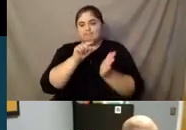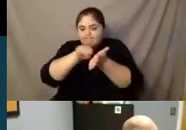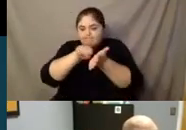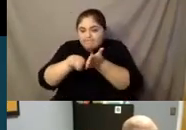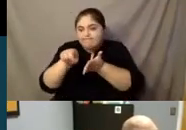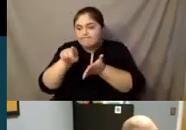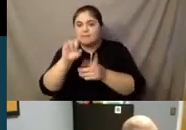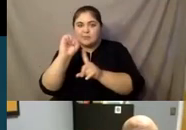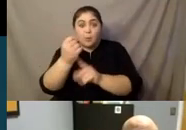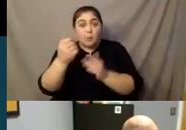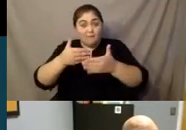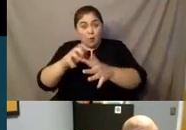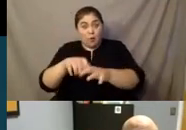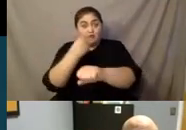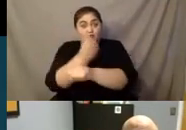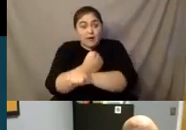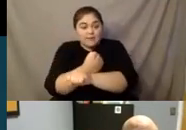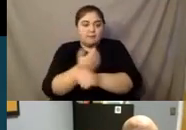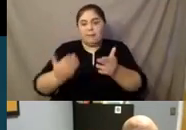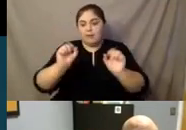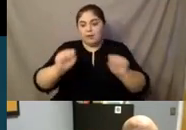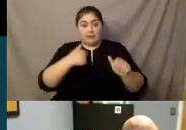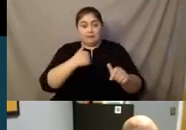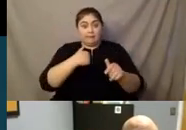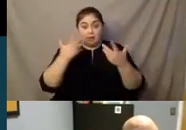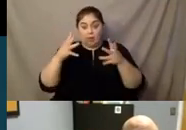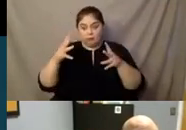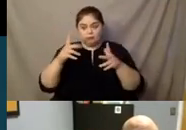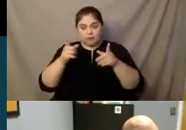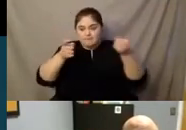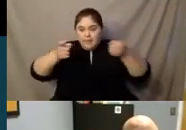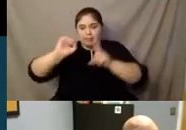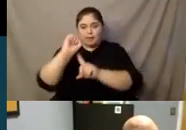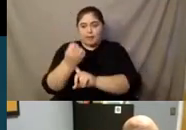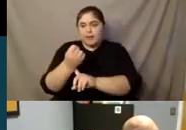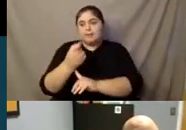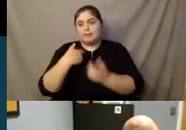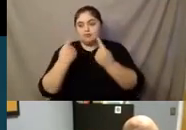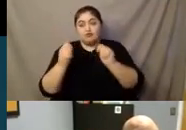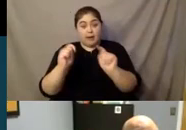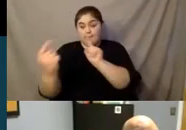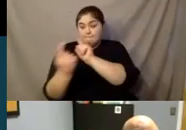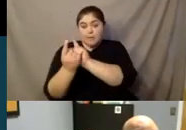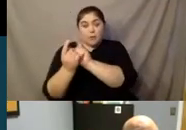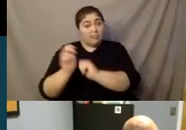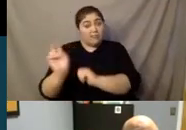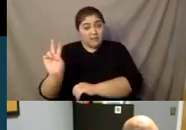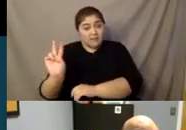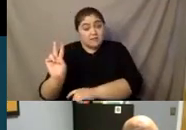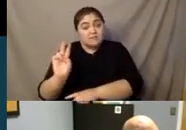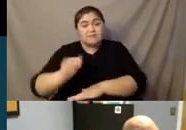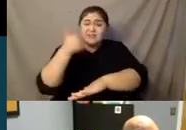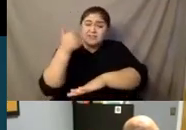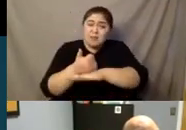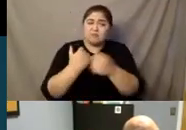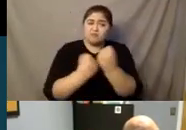arrest, or if it's me handling a case that's already been arrested and I'm just trying to meet with the victim. Establishing a rapport